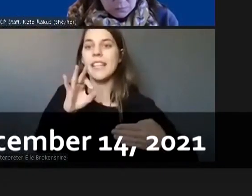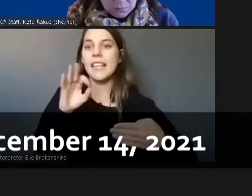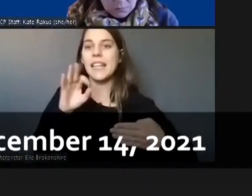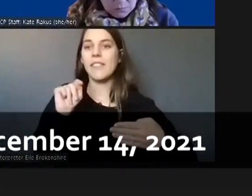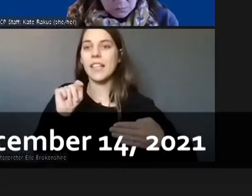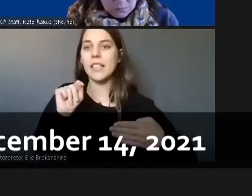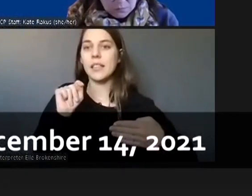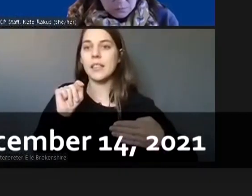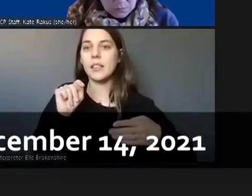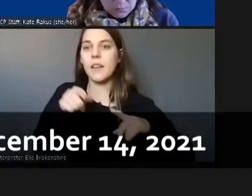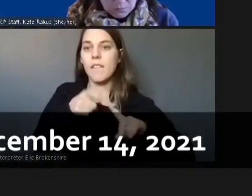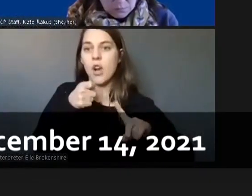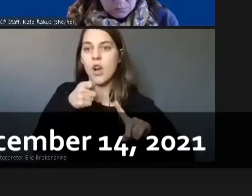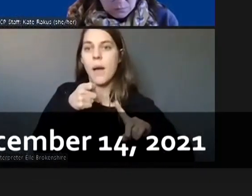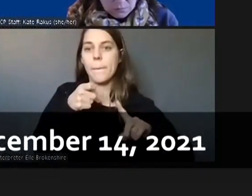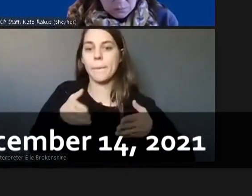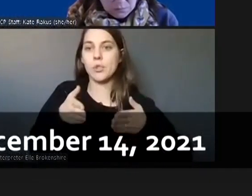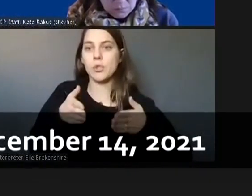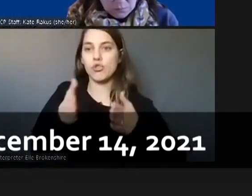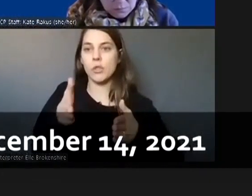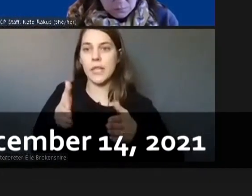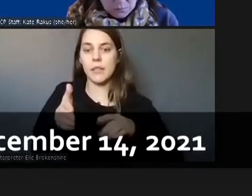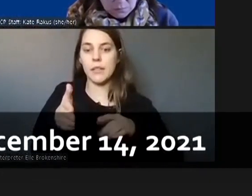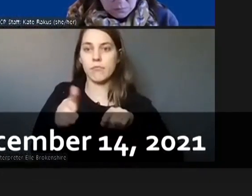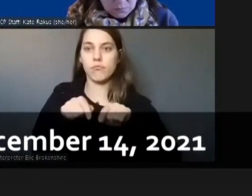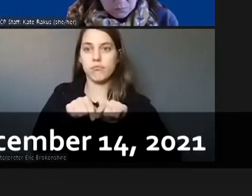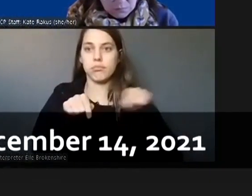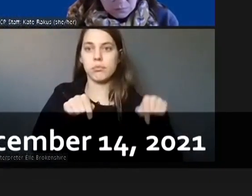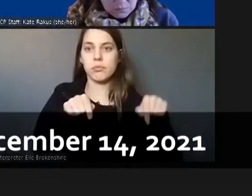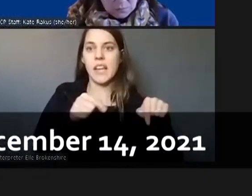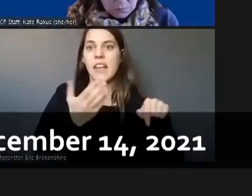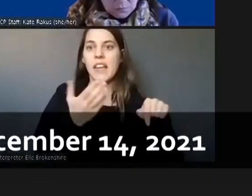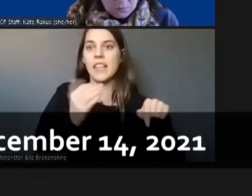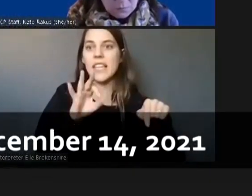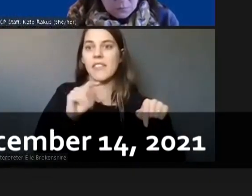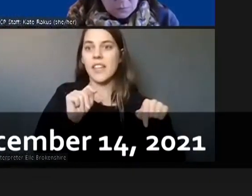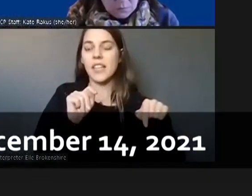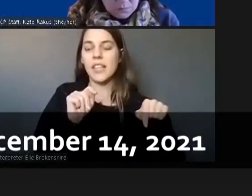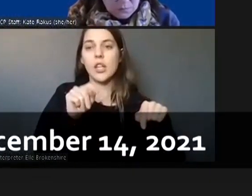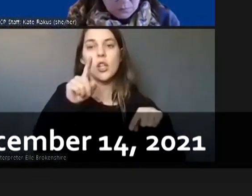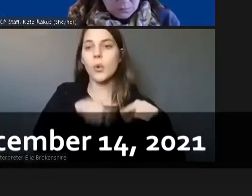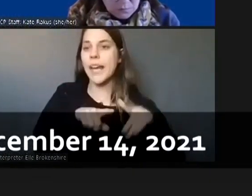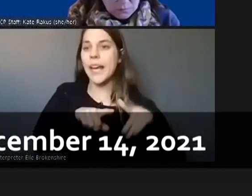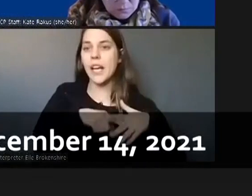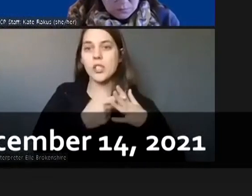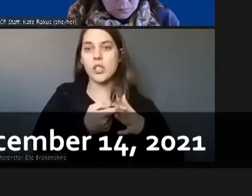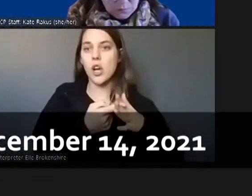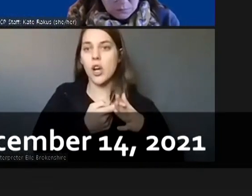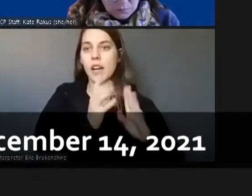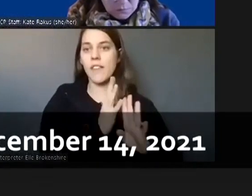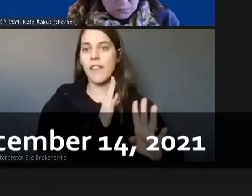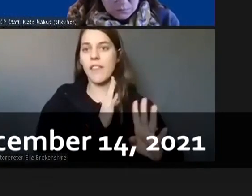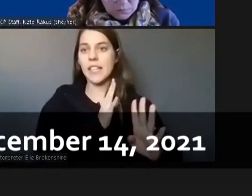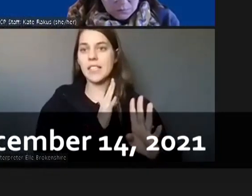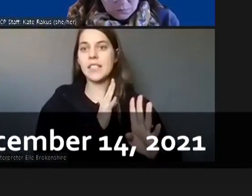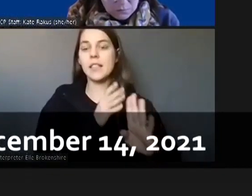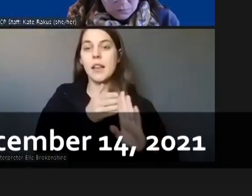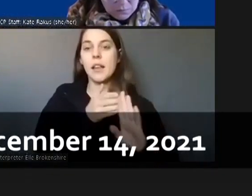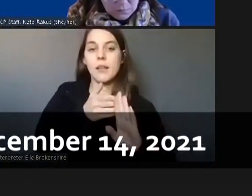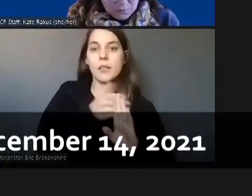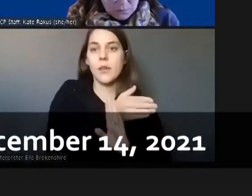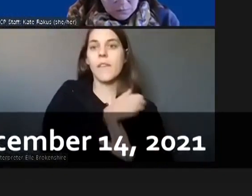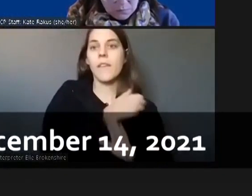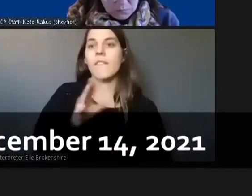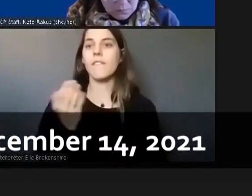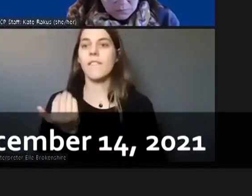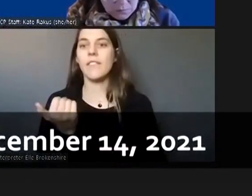15 feet from that street side yard. You're not allowed to start your fence until 15 feet all the way back. And that may be in a